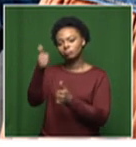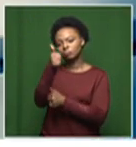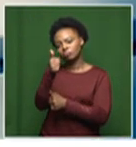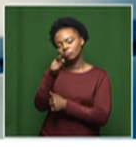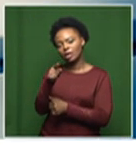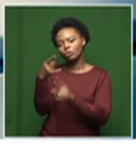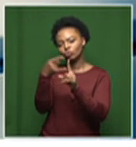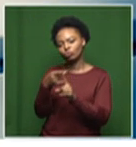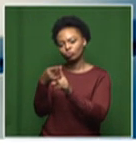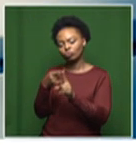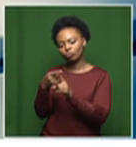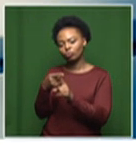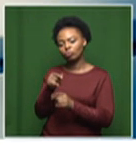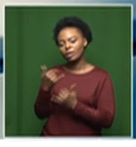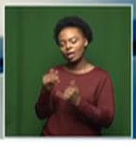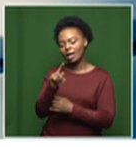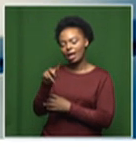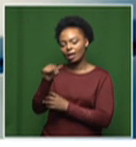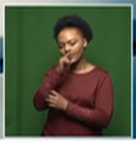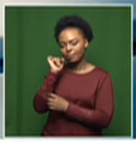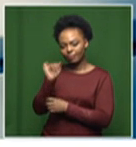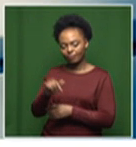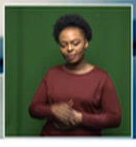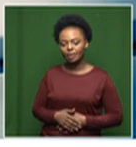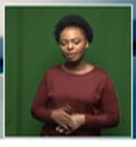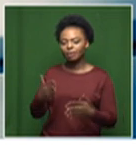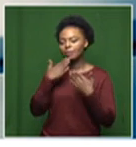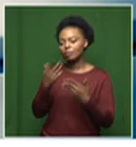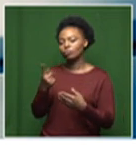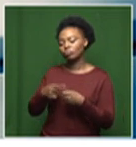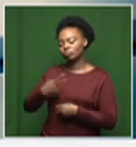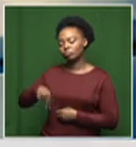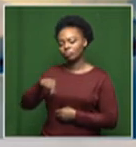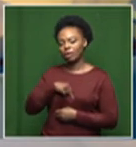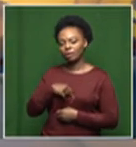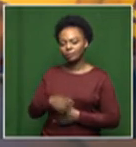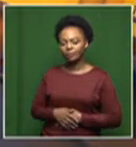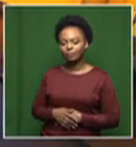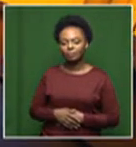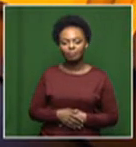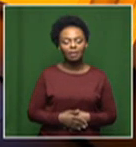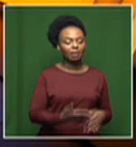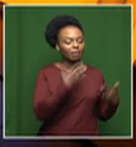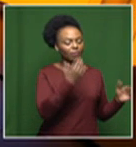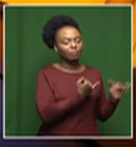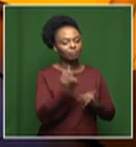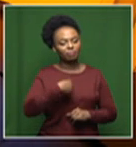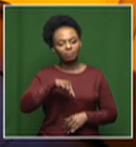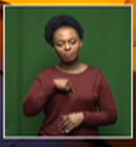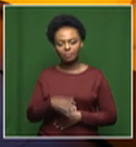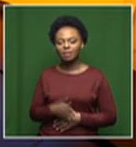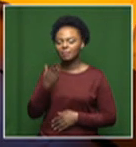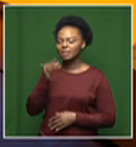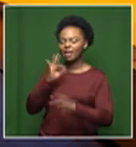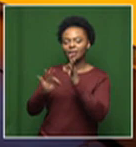Zoom. Ilonka, a very good morning to you. Thanks for joining us. Welcome. Thank you very much, and thank you for having us on the show. Let's start with you explaining to